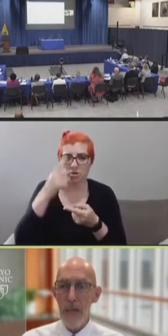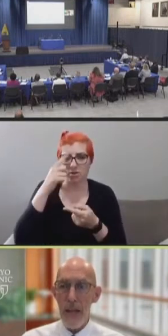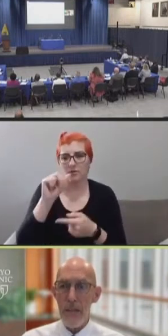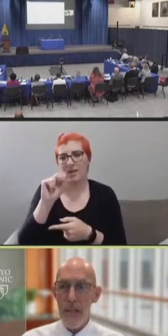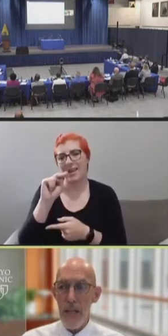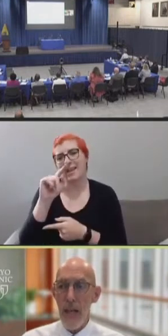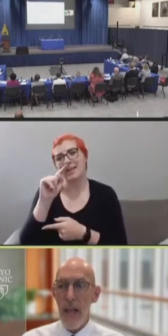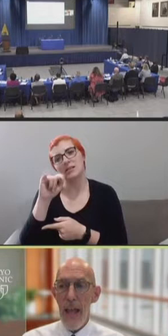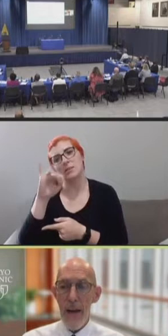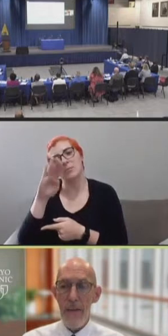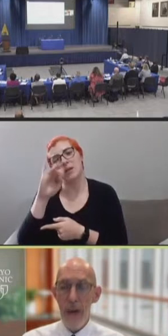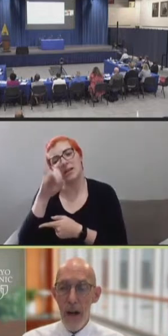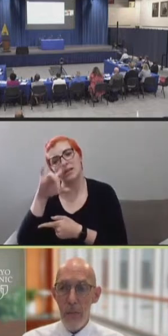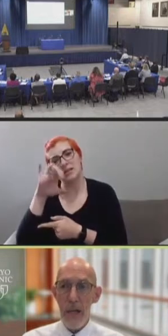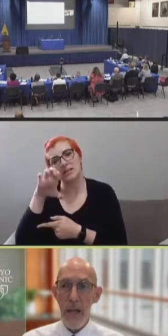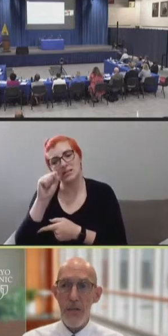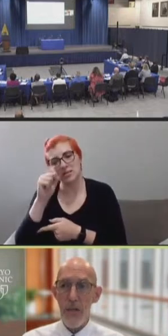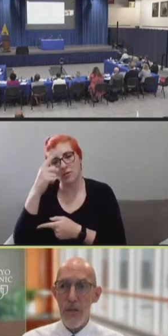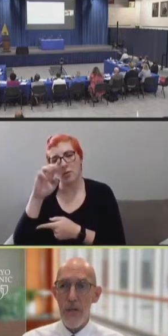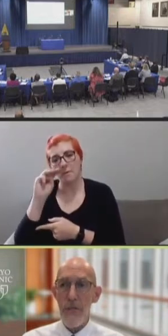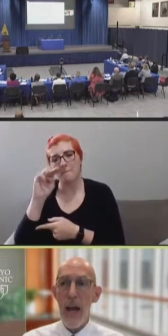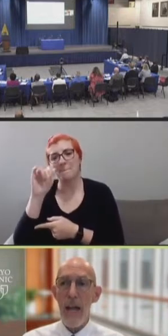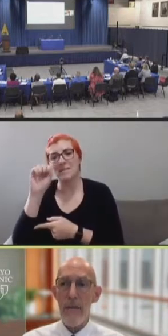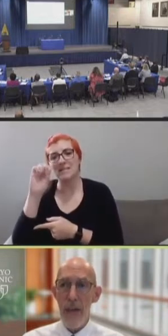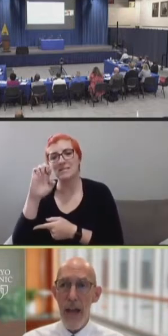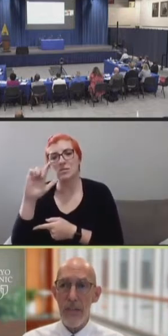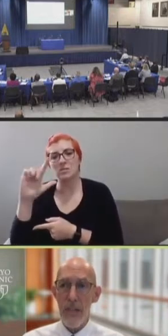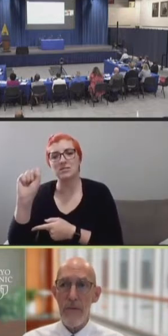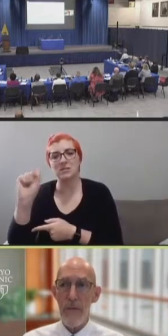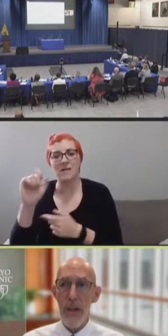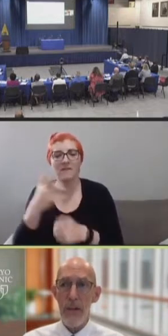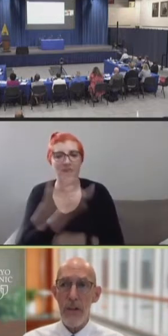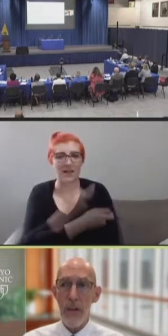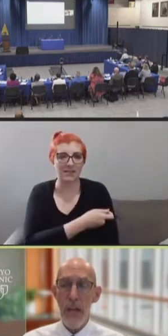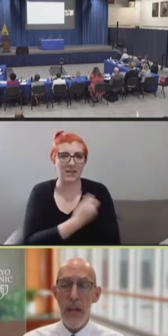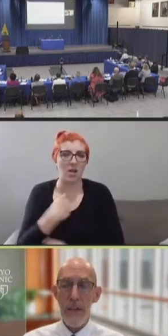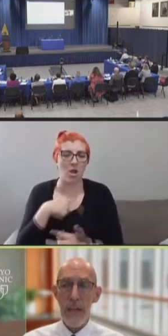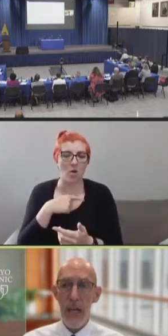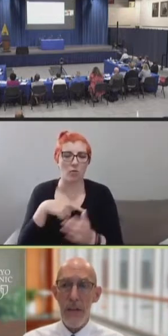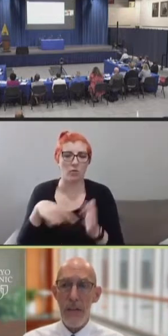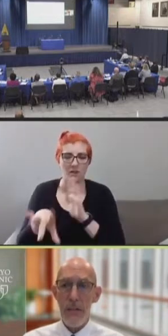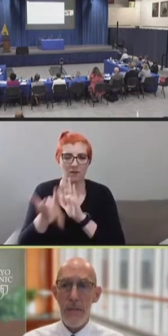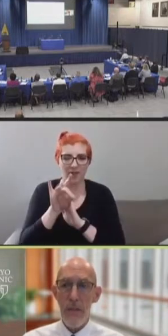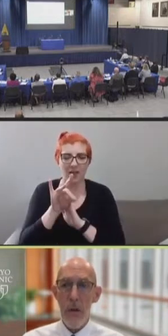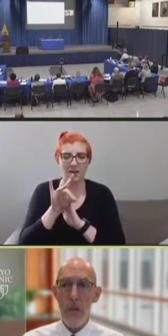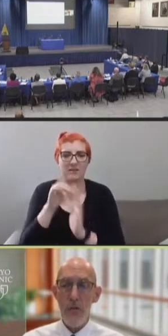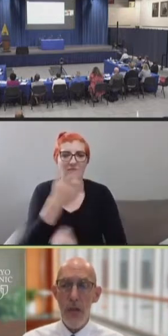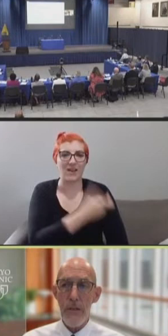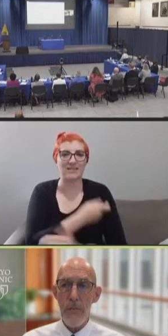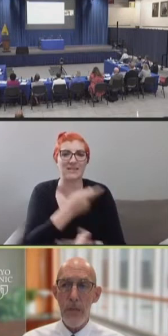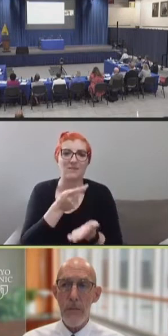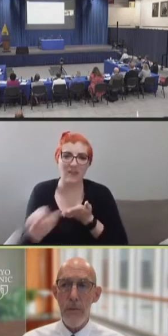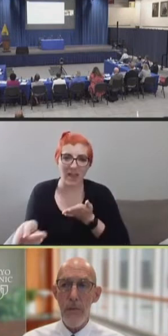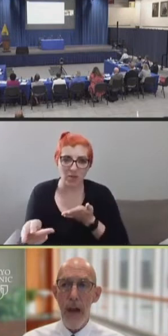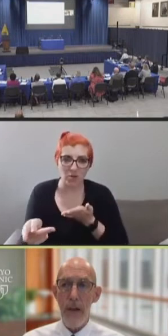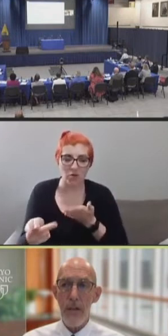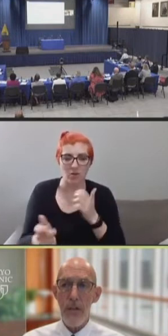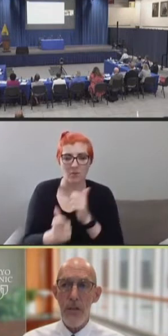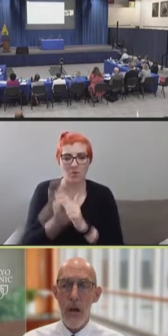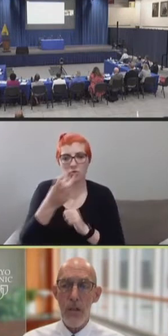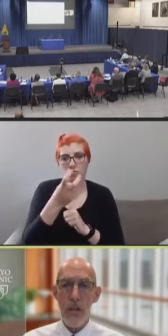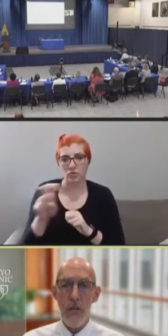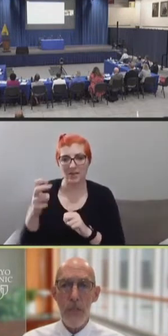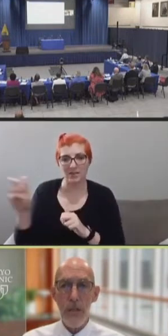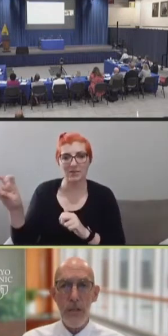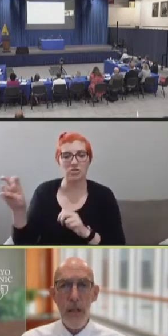measles vaccine and are helping us to define vaccine failure in the context of the most transmissible virus